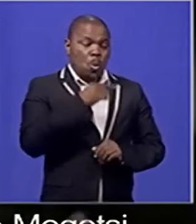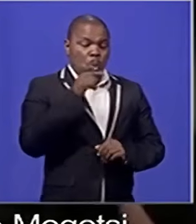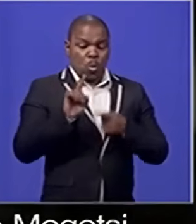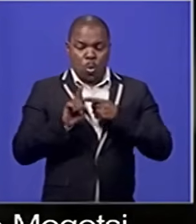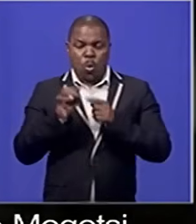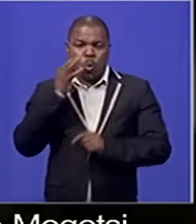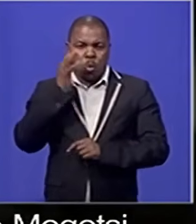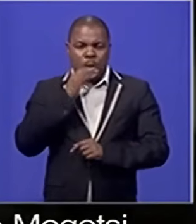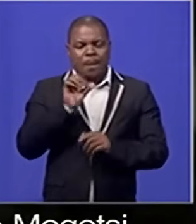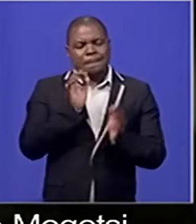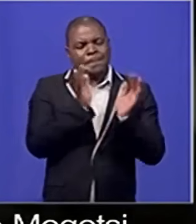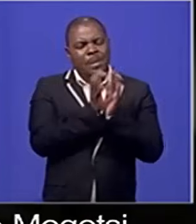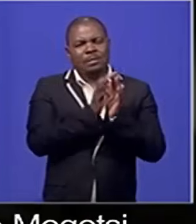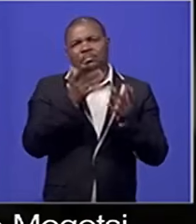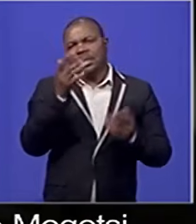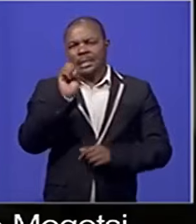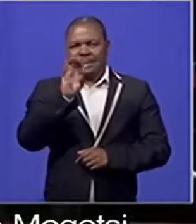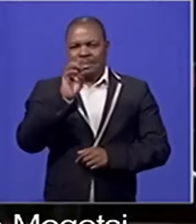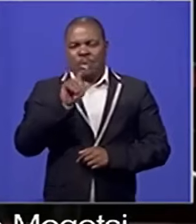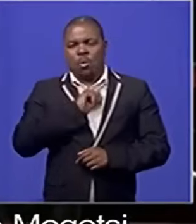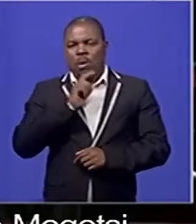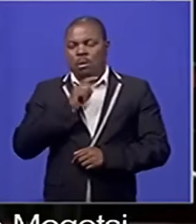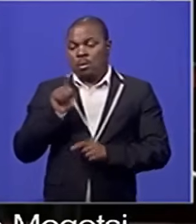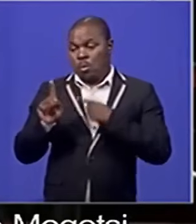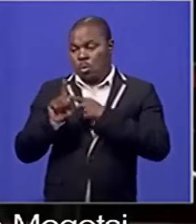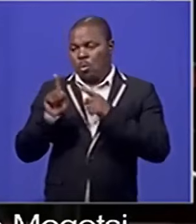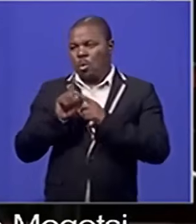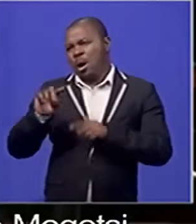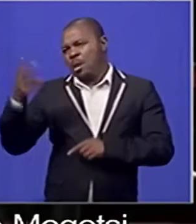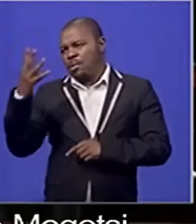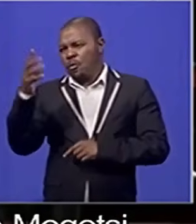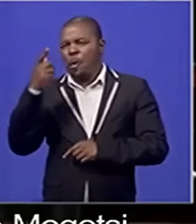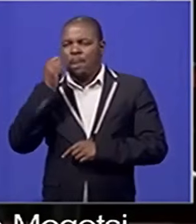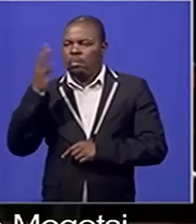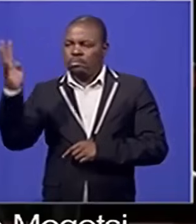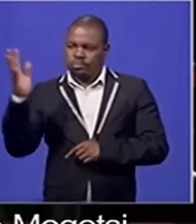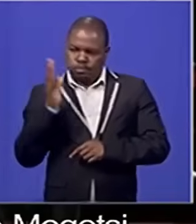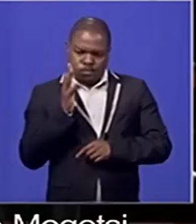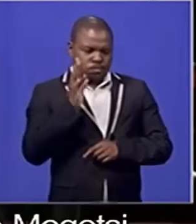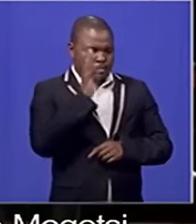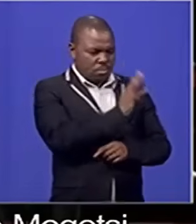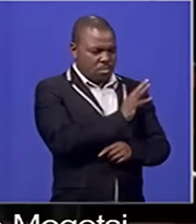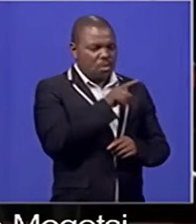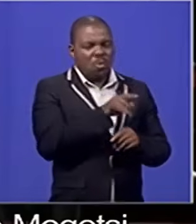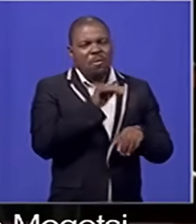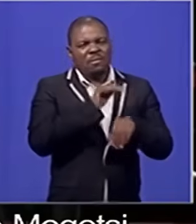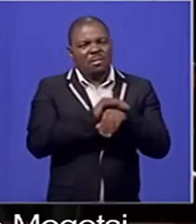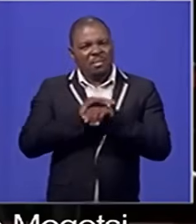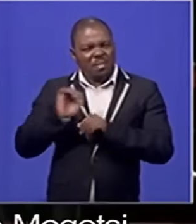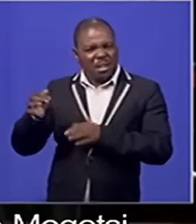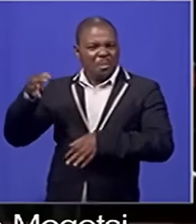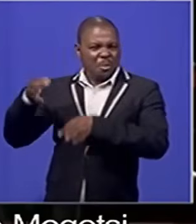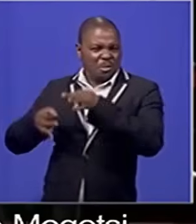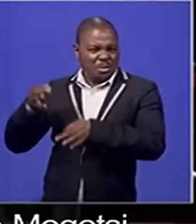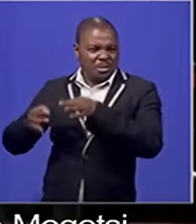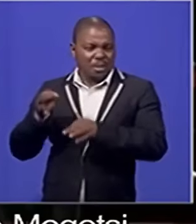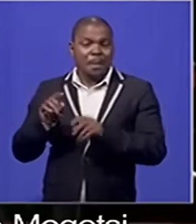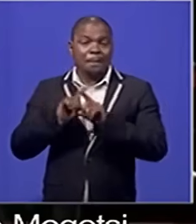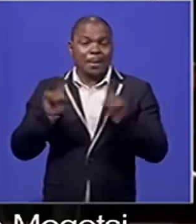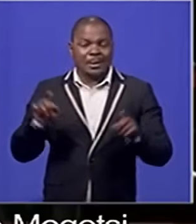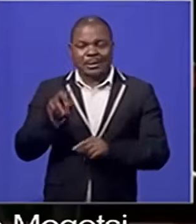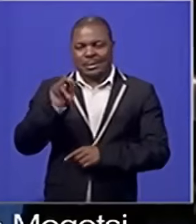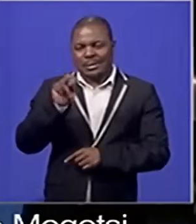ngwagola nakong ya ge Mogotsi a goroga le banna ba bangwe ba bane bao a ba hlalošitšego bjalo ka bagwera ba gagwe dipolotiking. Le ge go le bjalo,